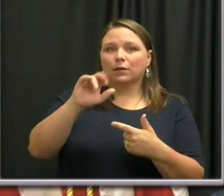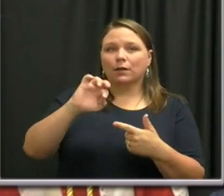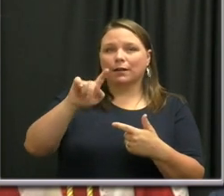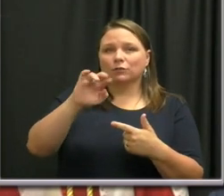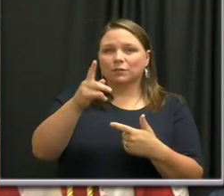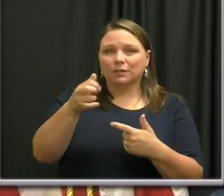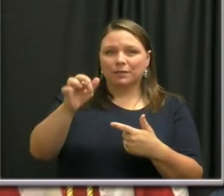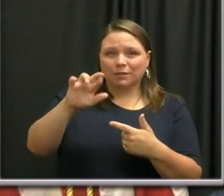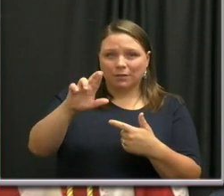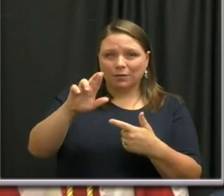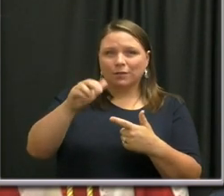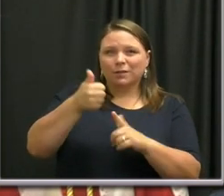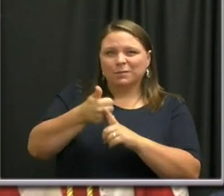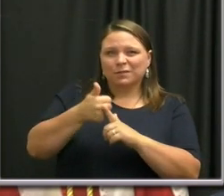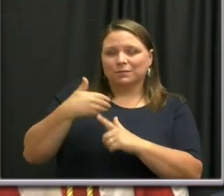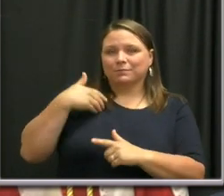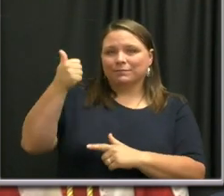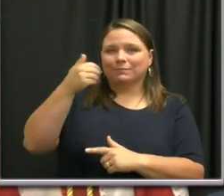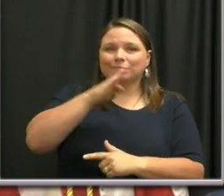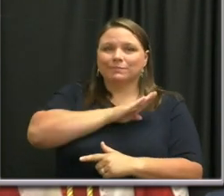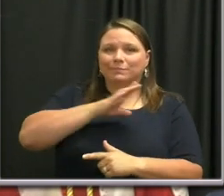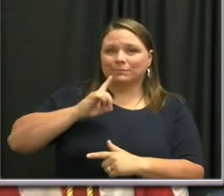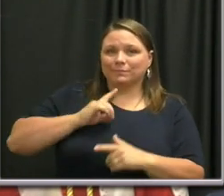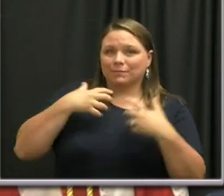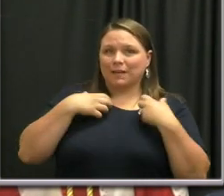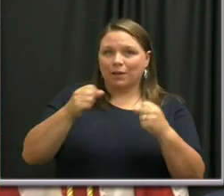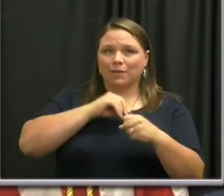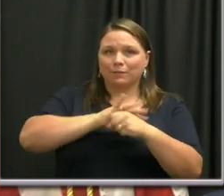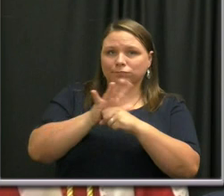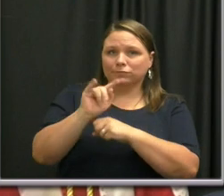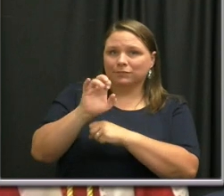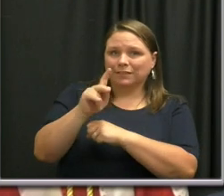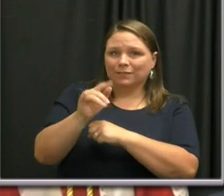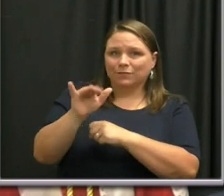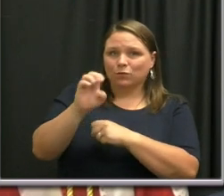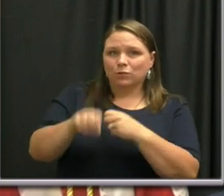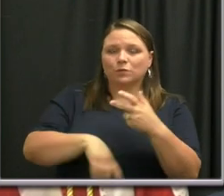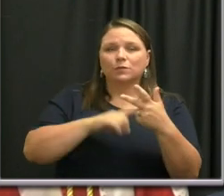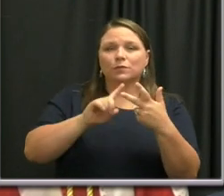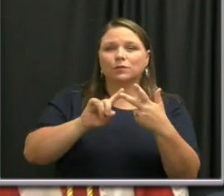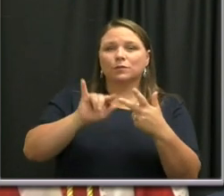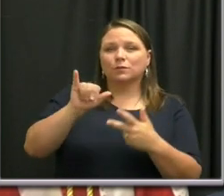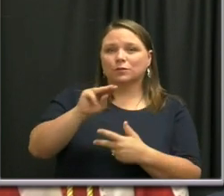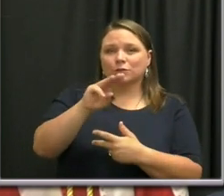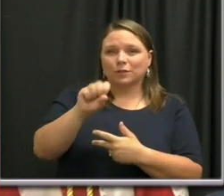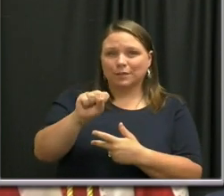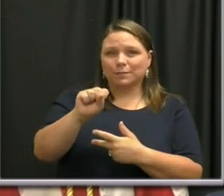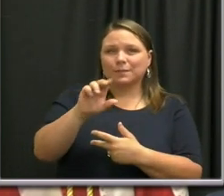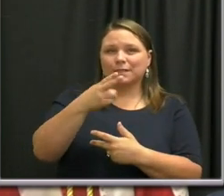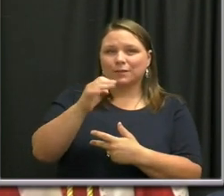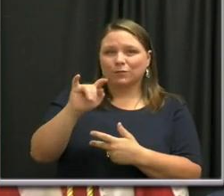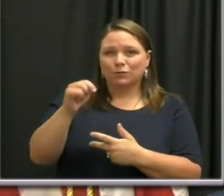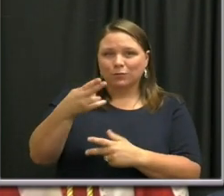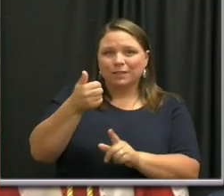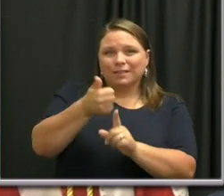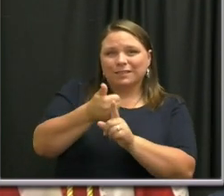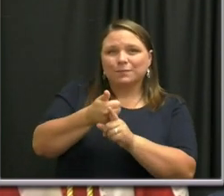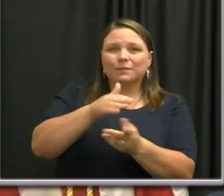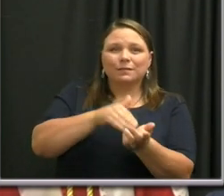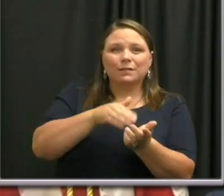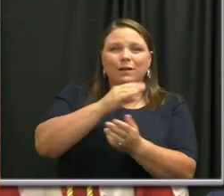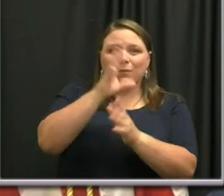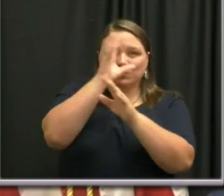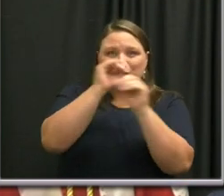of Health and Metro Coronavirus Task Force. We're joined today by Dr. James Hildreth, President and CEO of Meharry Medical